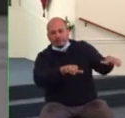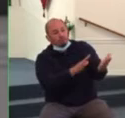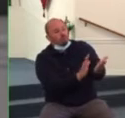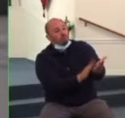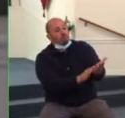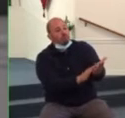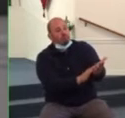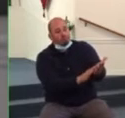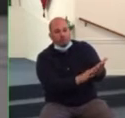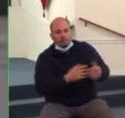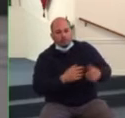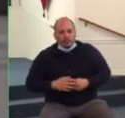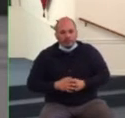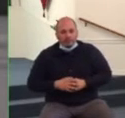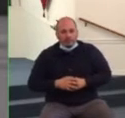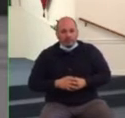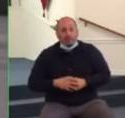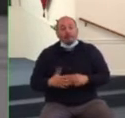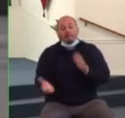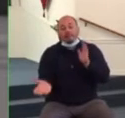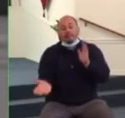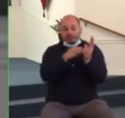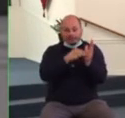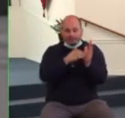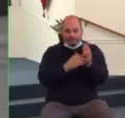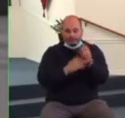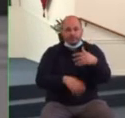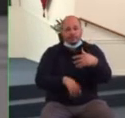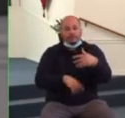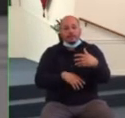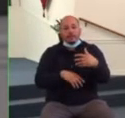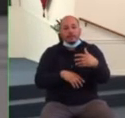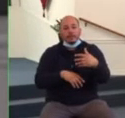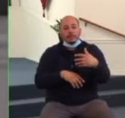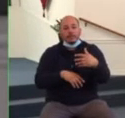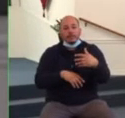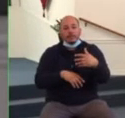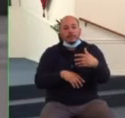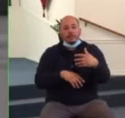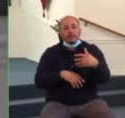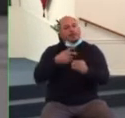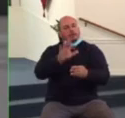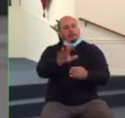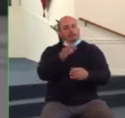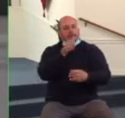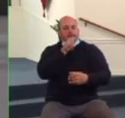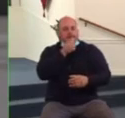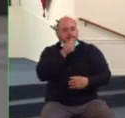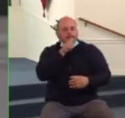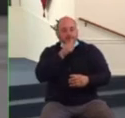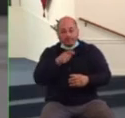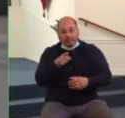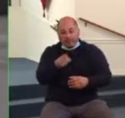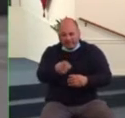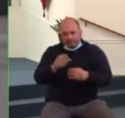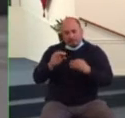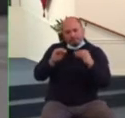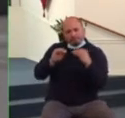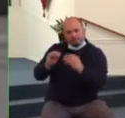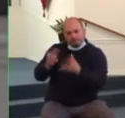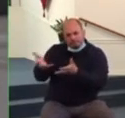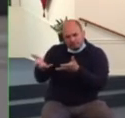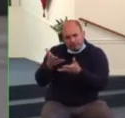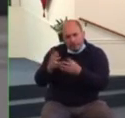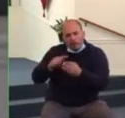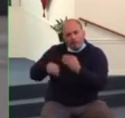next event in this sequence of responses to Jesus speaking about his suffering, Jesus teaches his disciples humility when he